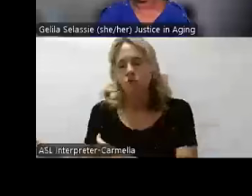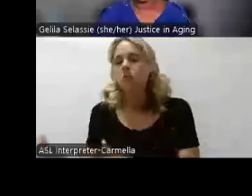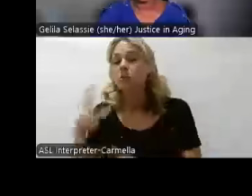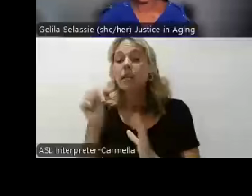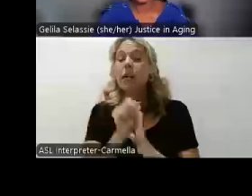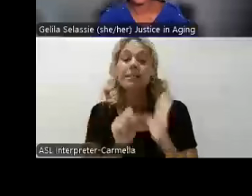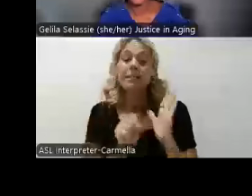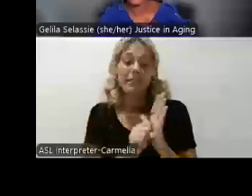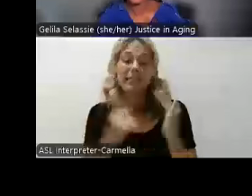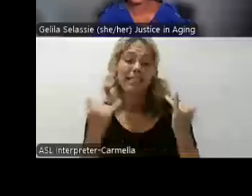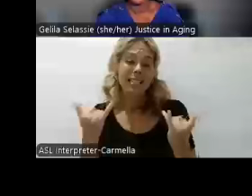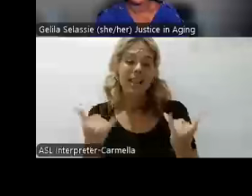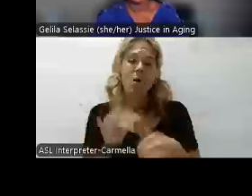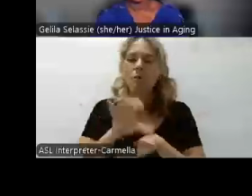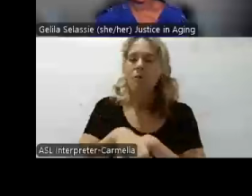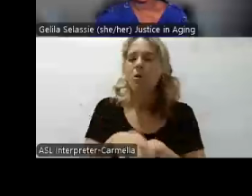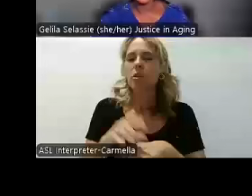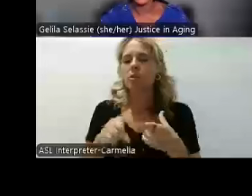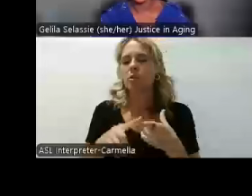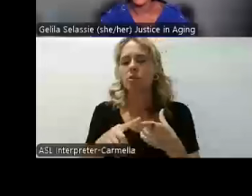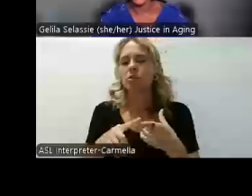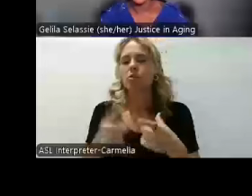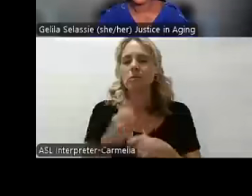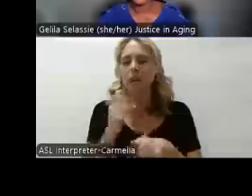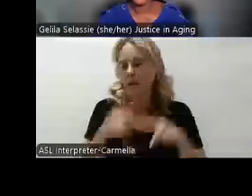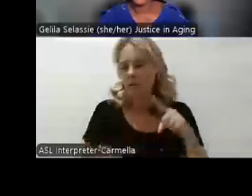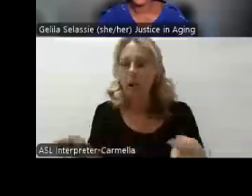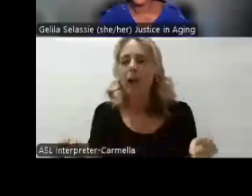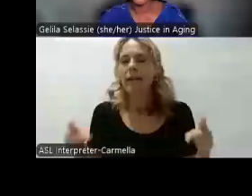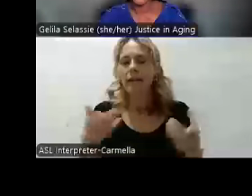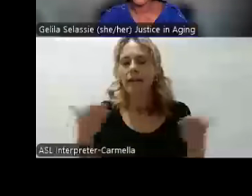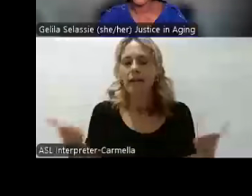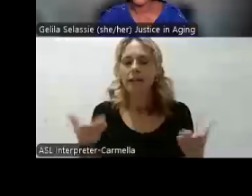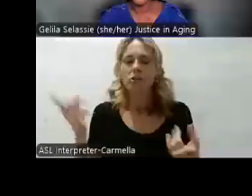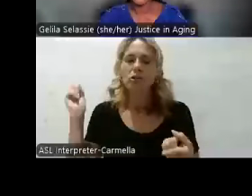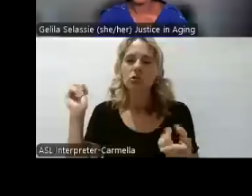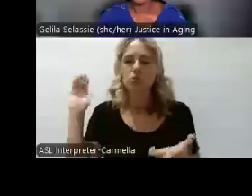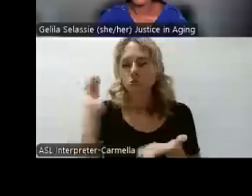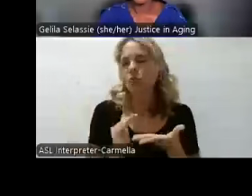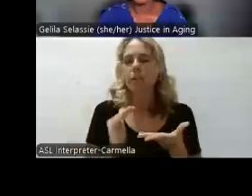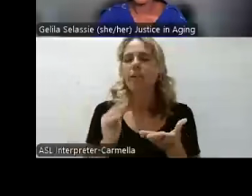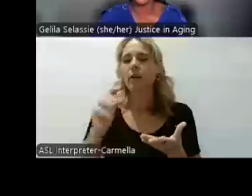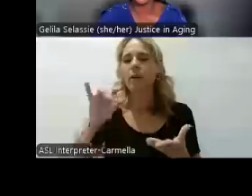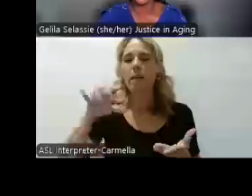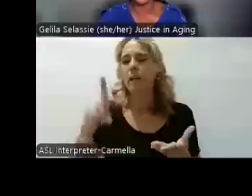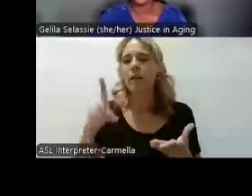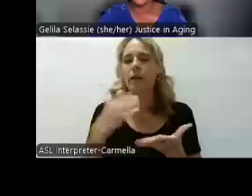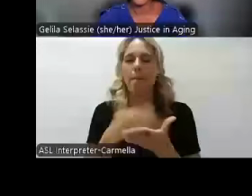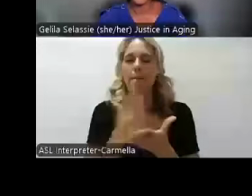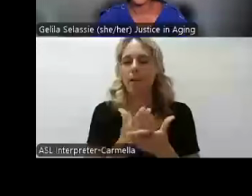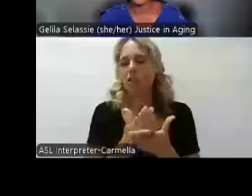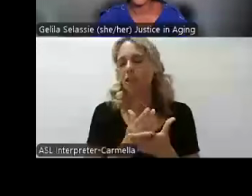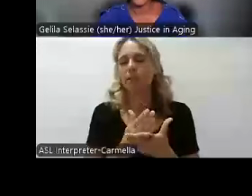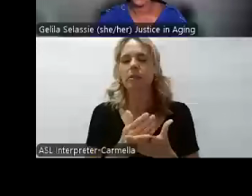states are now forced to take a variety of steps to shrink their Medicaid budget or put up their own state